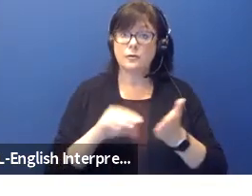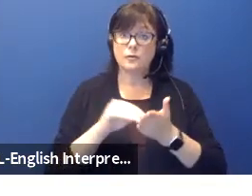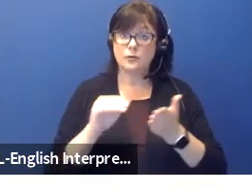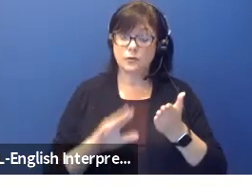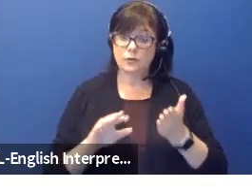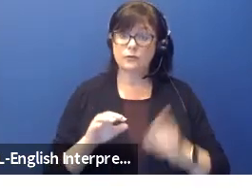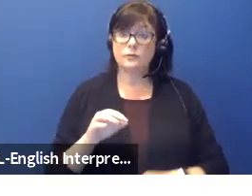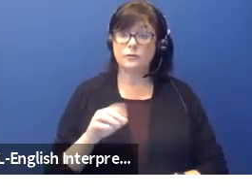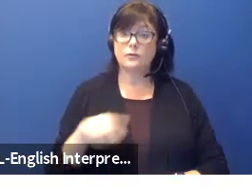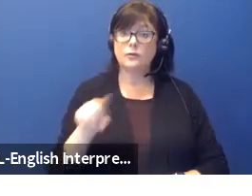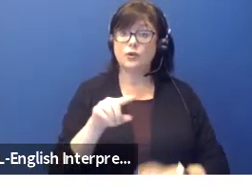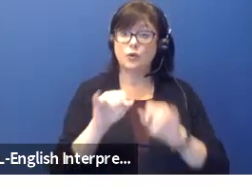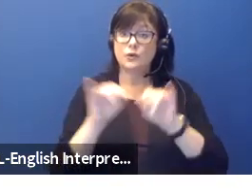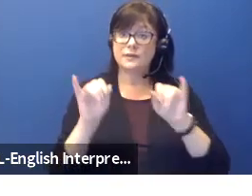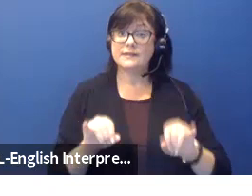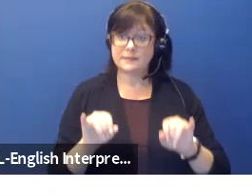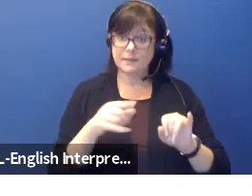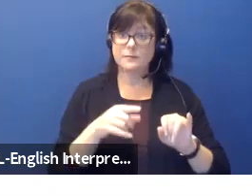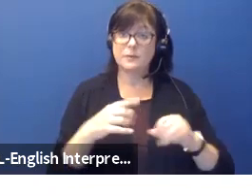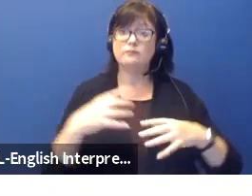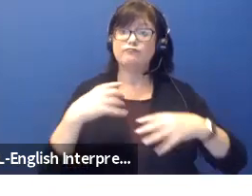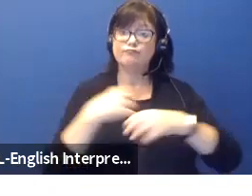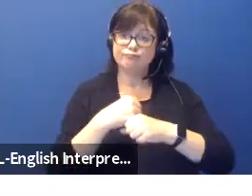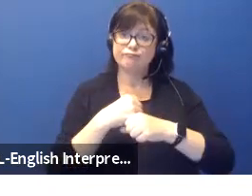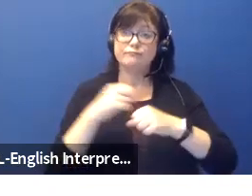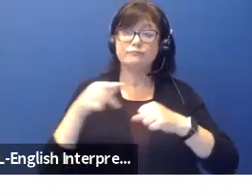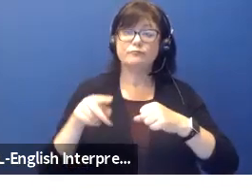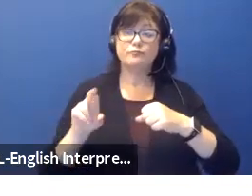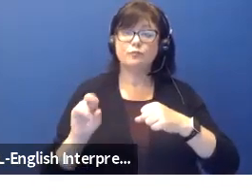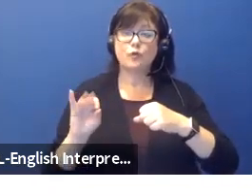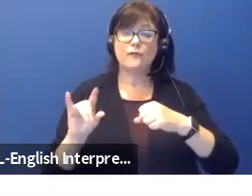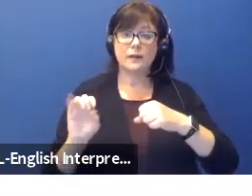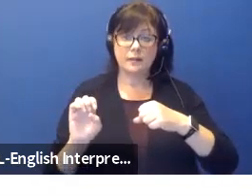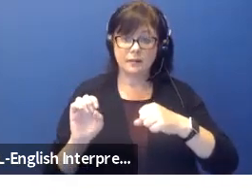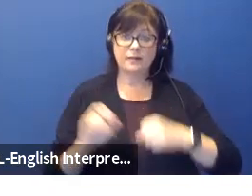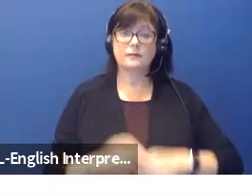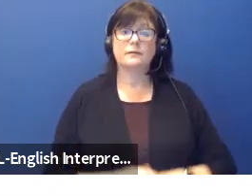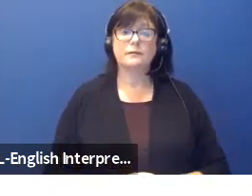your system at the time for the current reporting period.